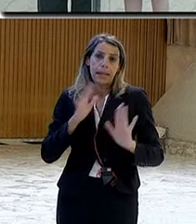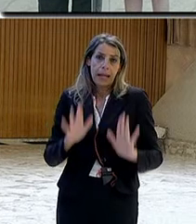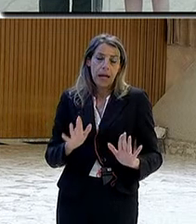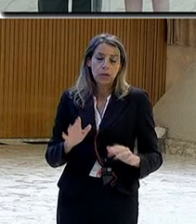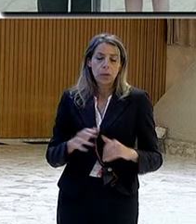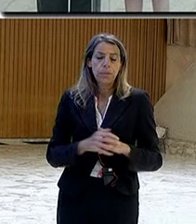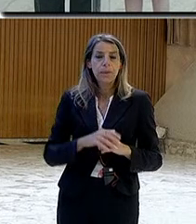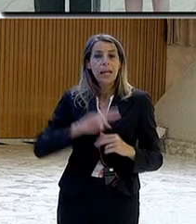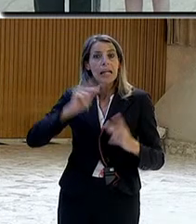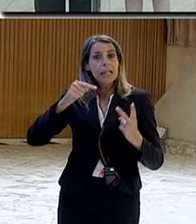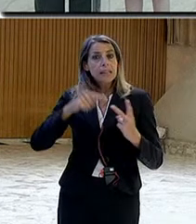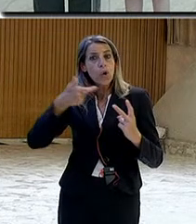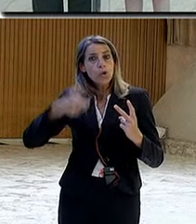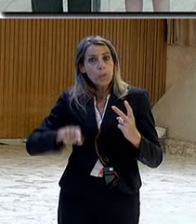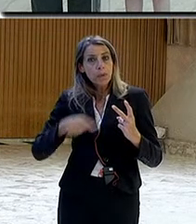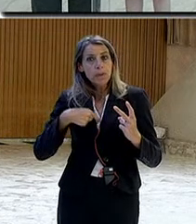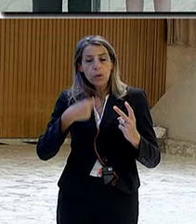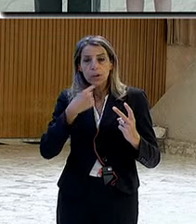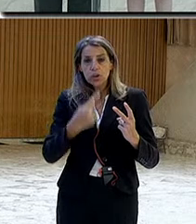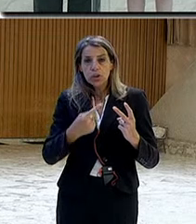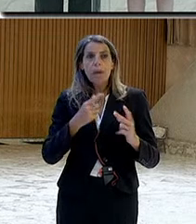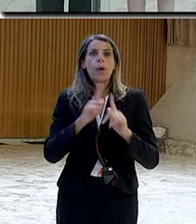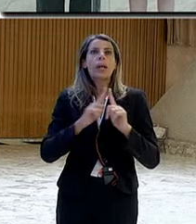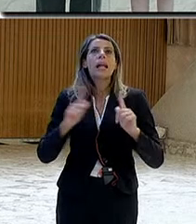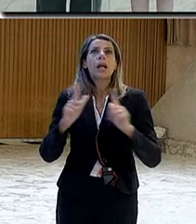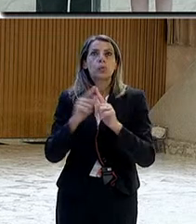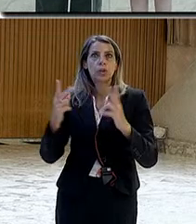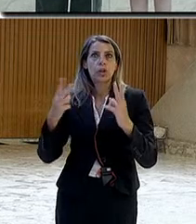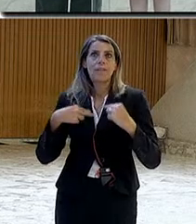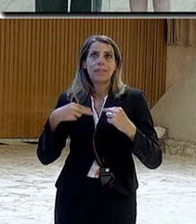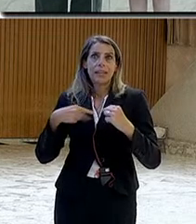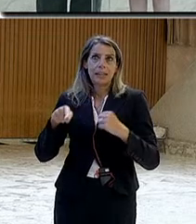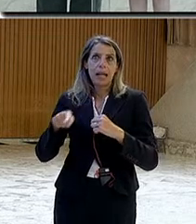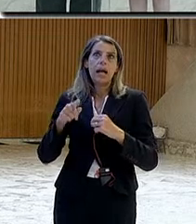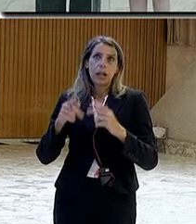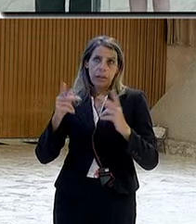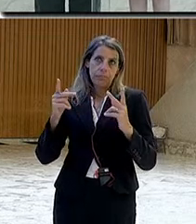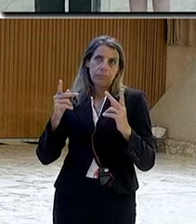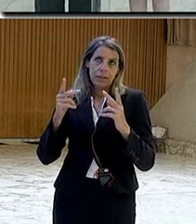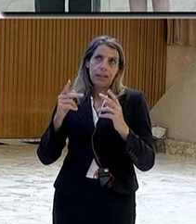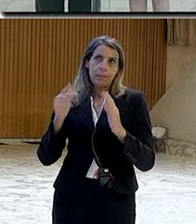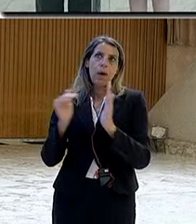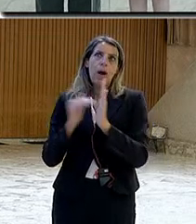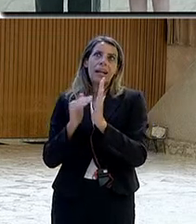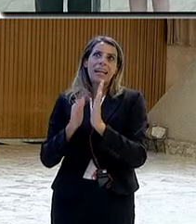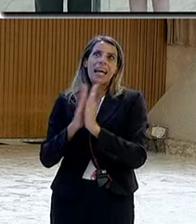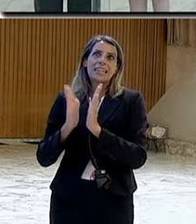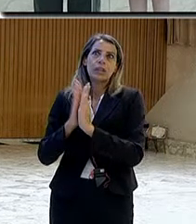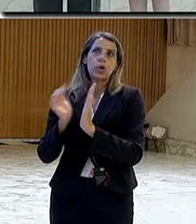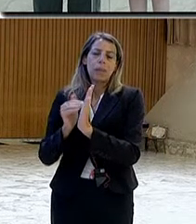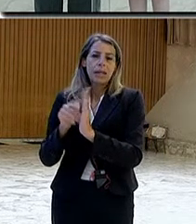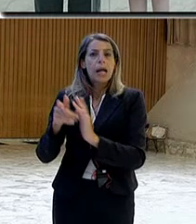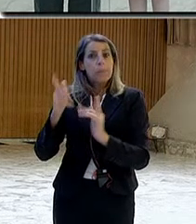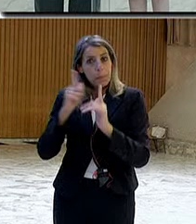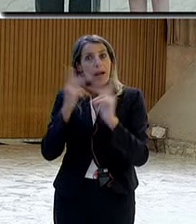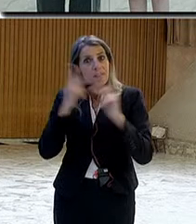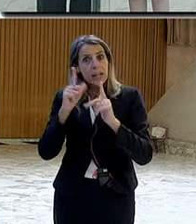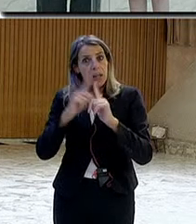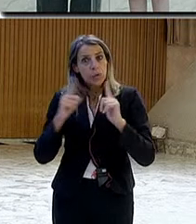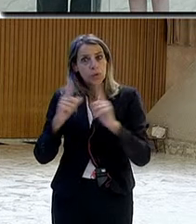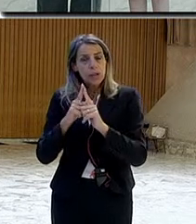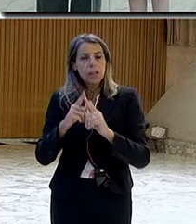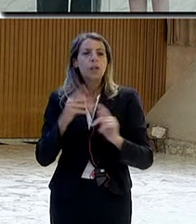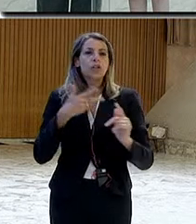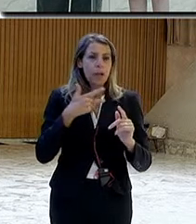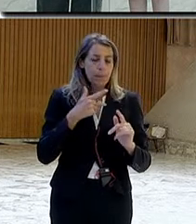we suggest that the liturgy of domestic church life is an actual liturgy is related to the intimate connection between liturgy, church,